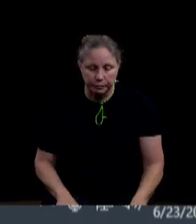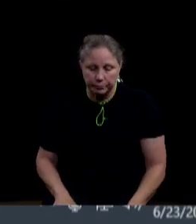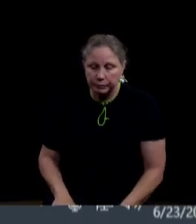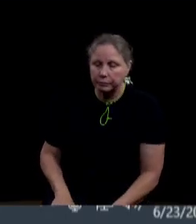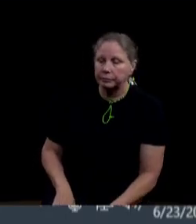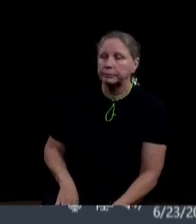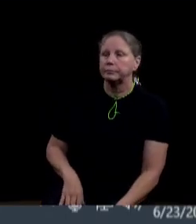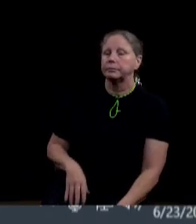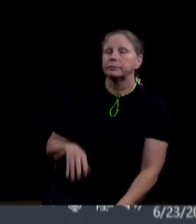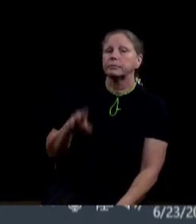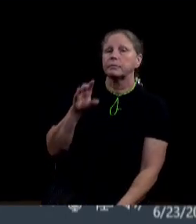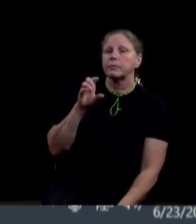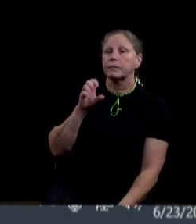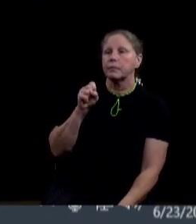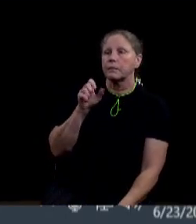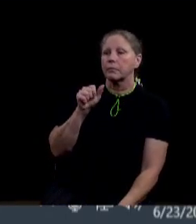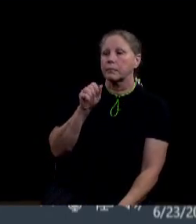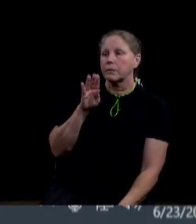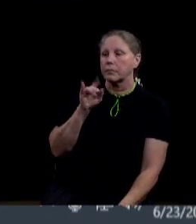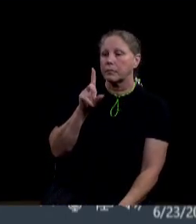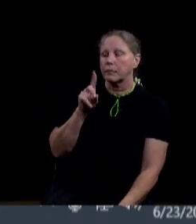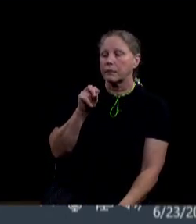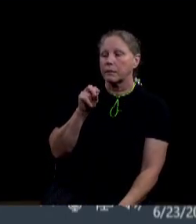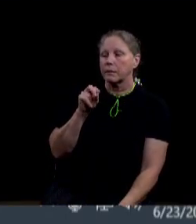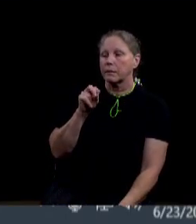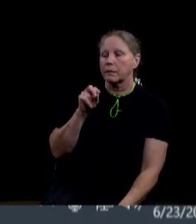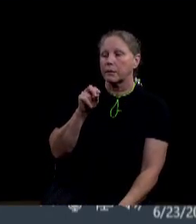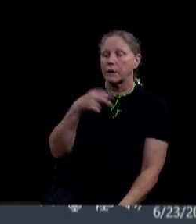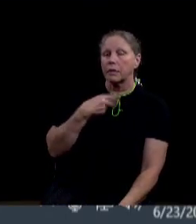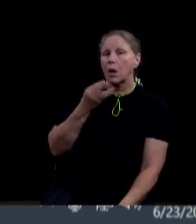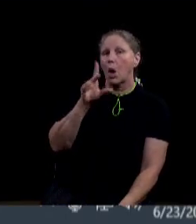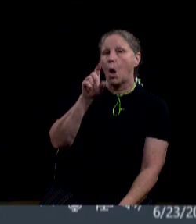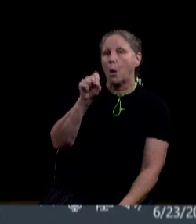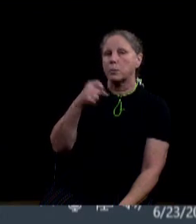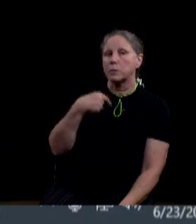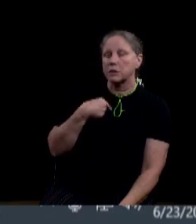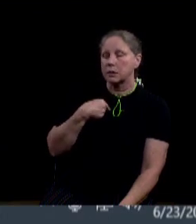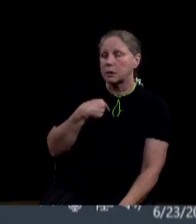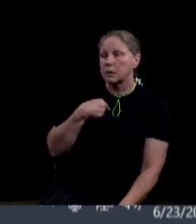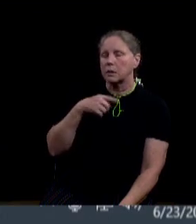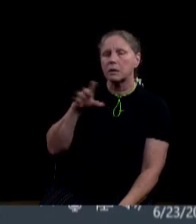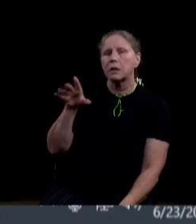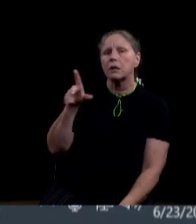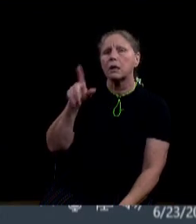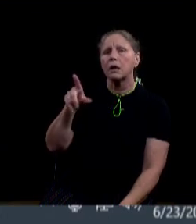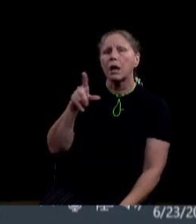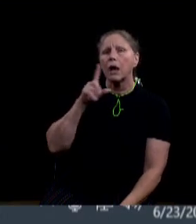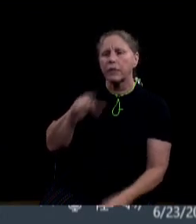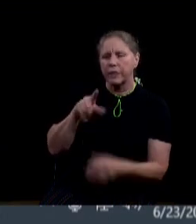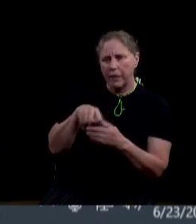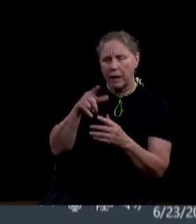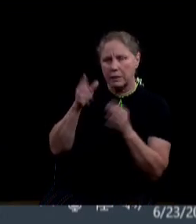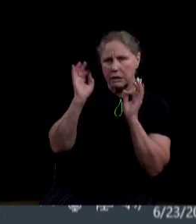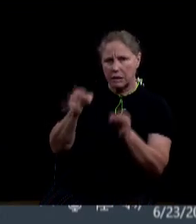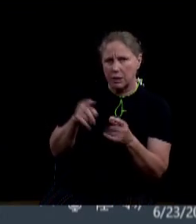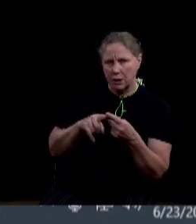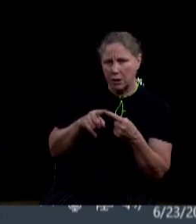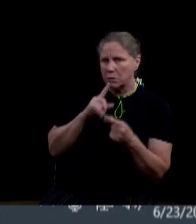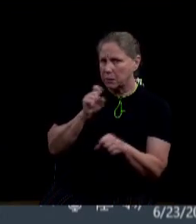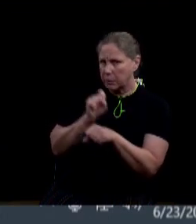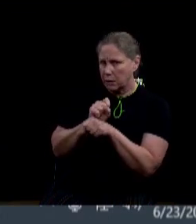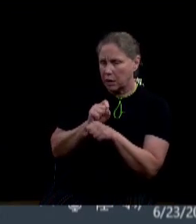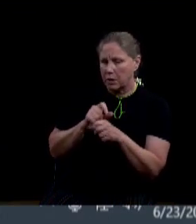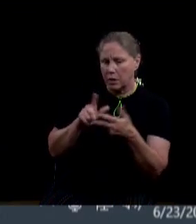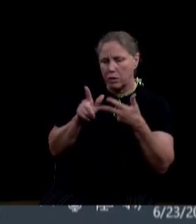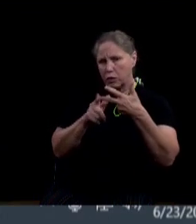This is Holmes again. One other question on the resolution itself. Just confirming, number 3 says this goes through July 7th,